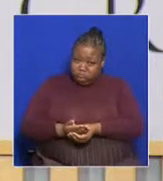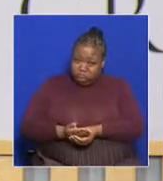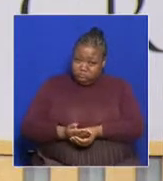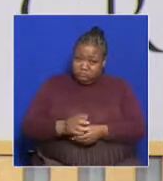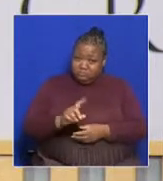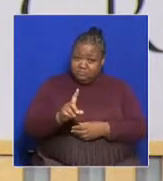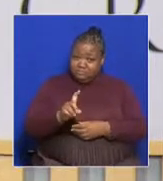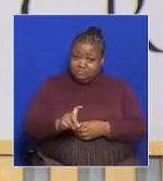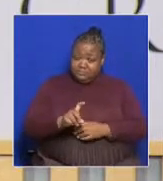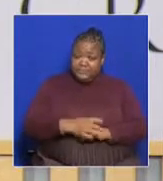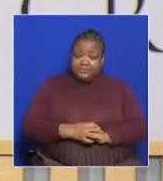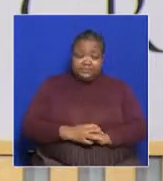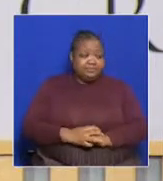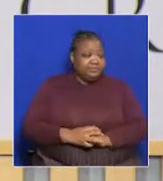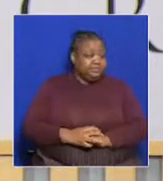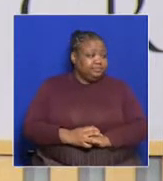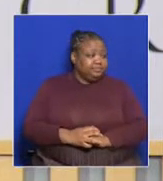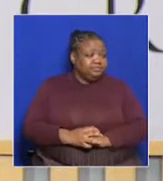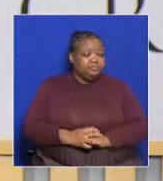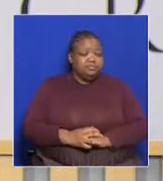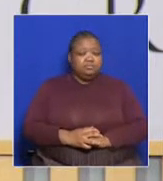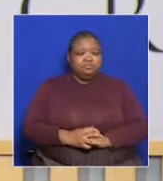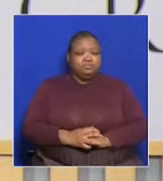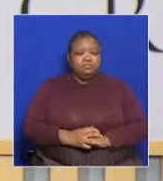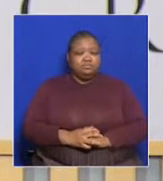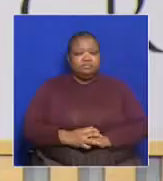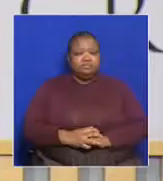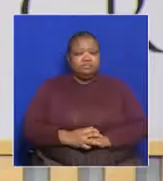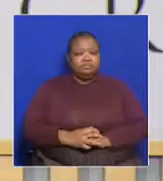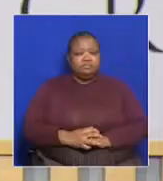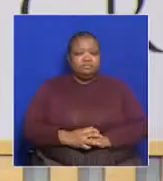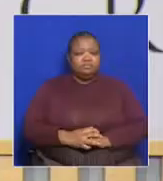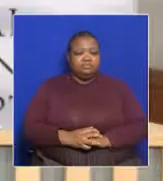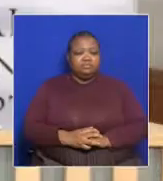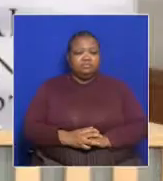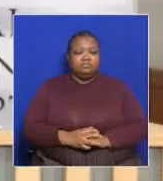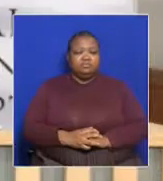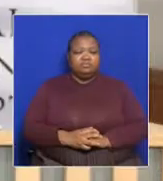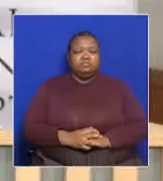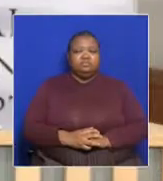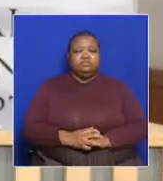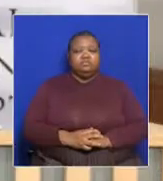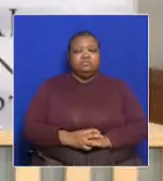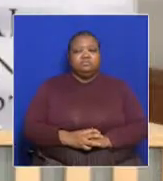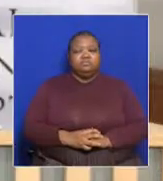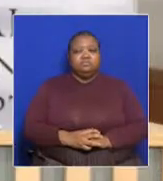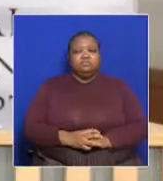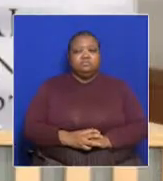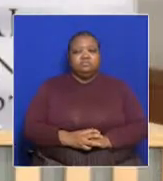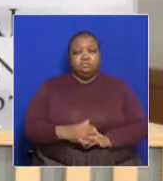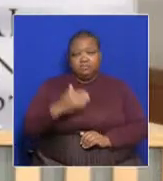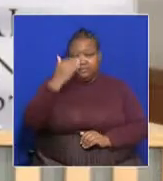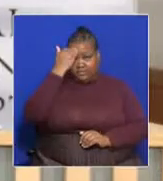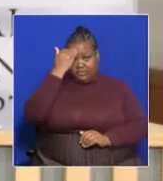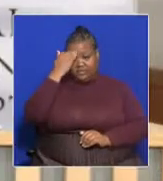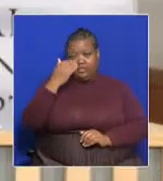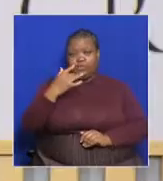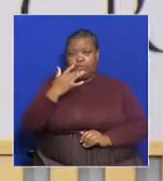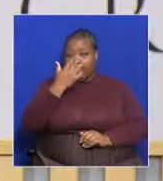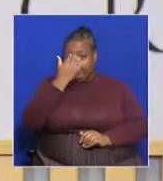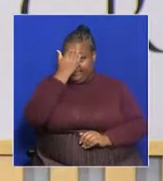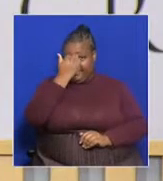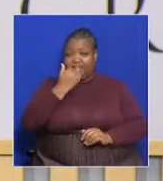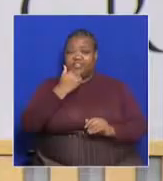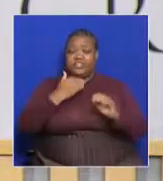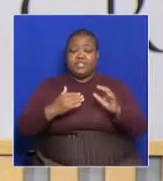But Annexure is... you want us to go there? Yeah, yes. Because I know photos were filed. I'm just trying to see if they make reference to